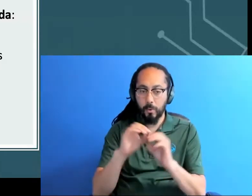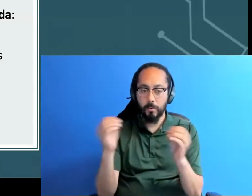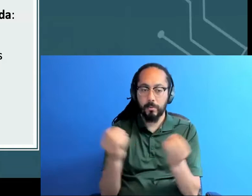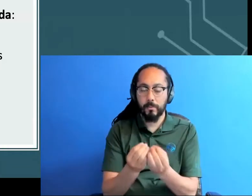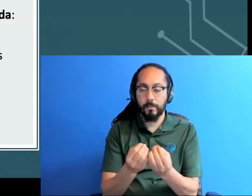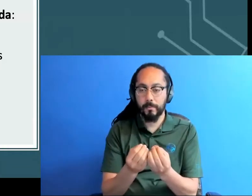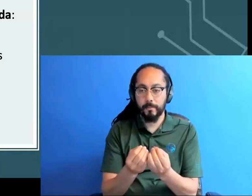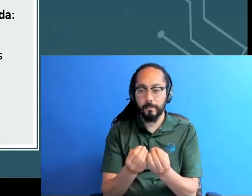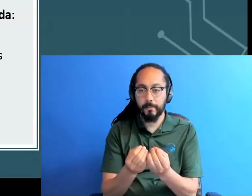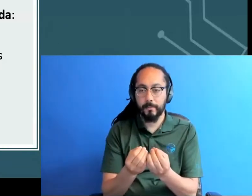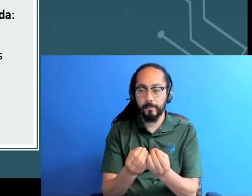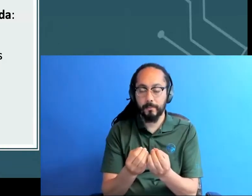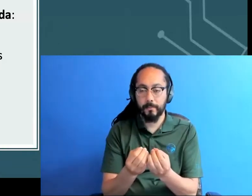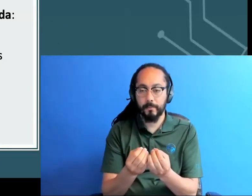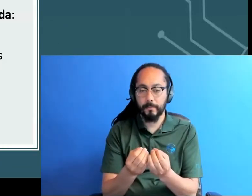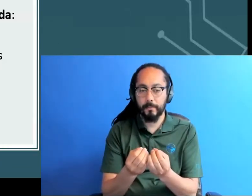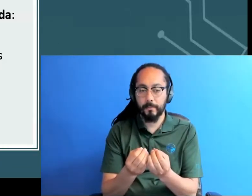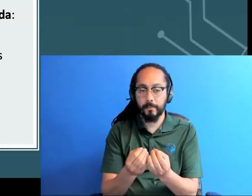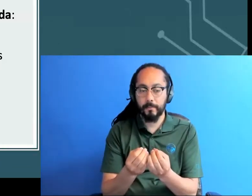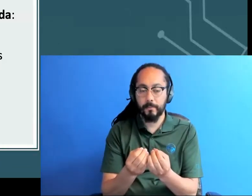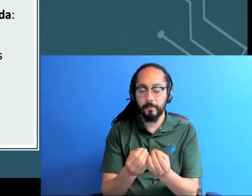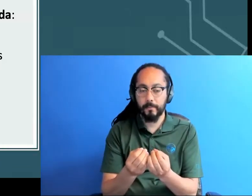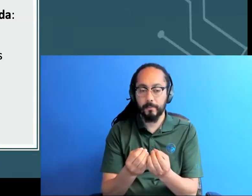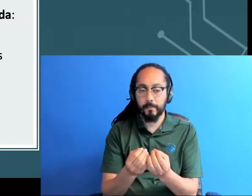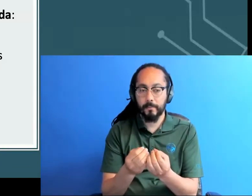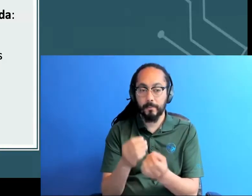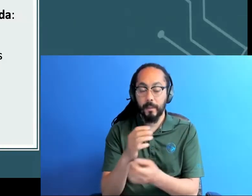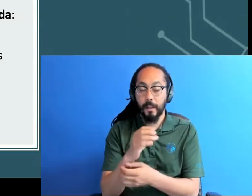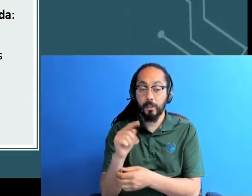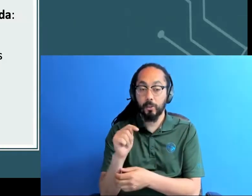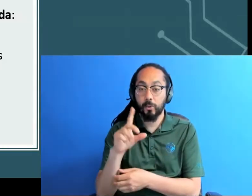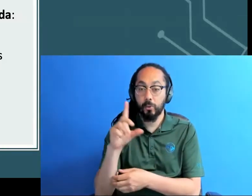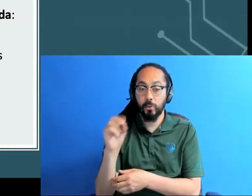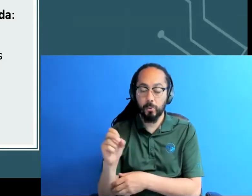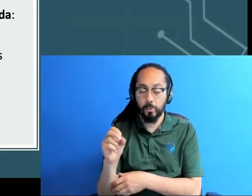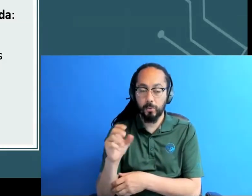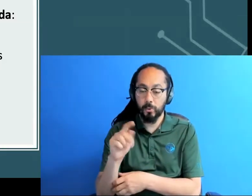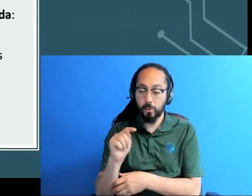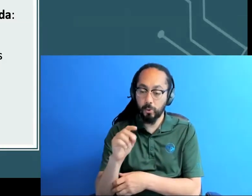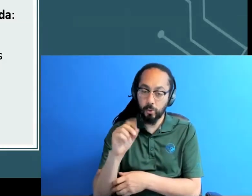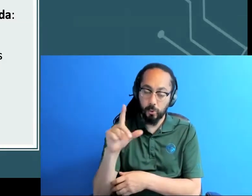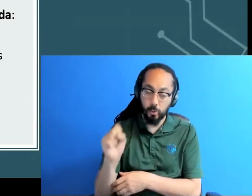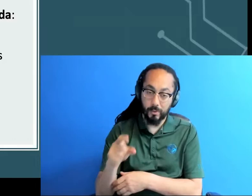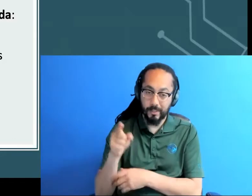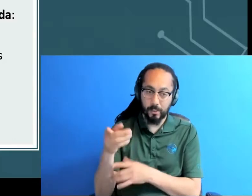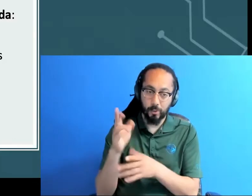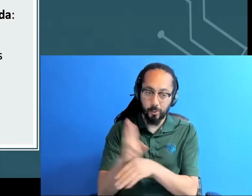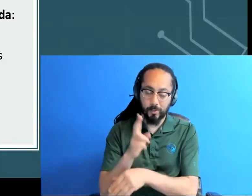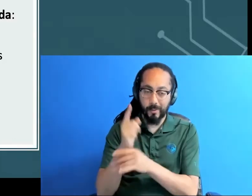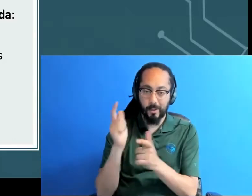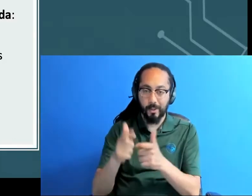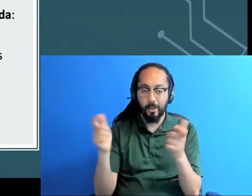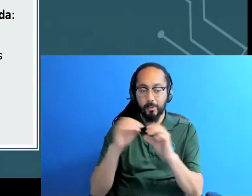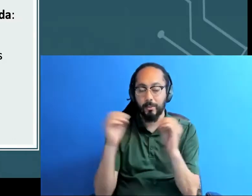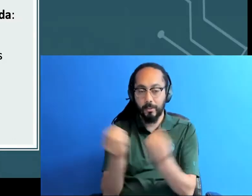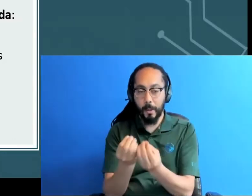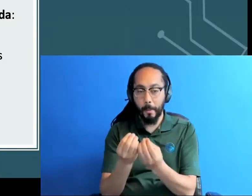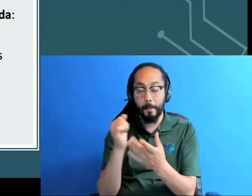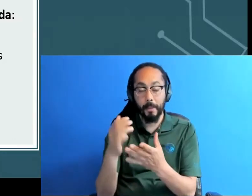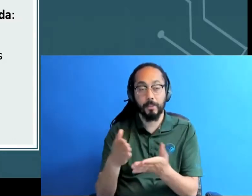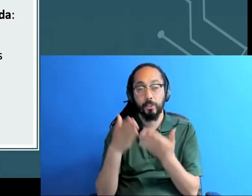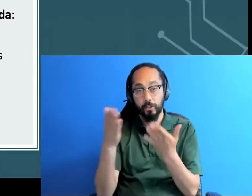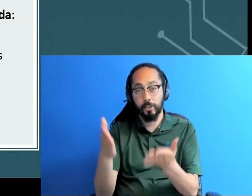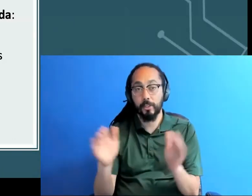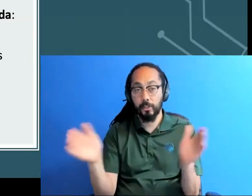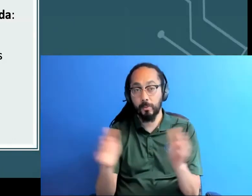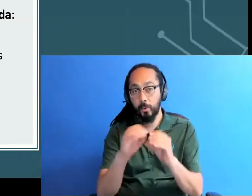and tools that they use as large organizations, but which they recommended that smaller organizations could